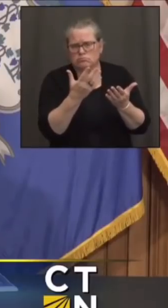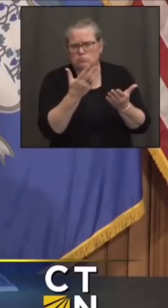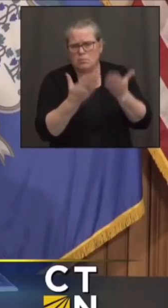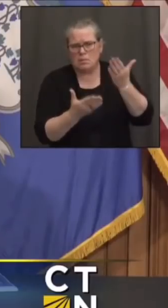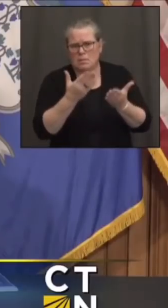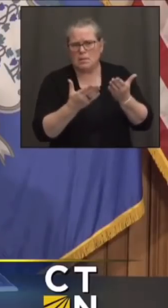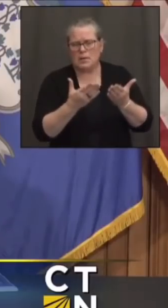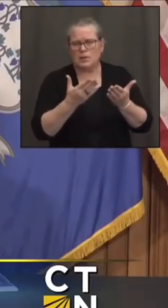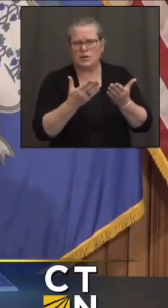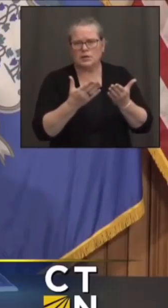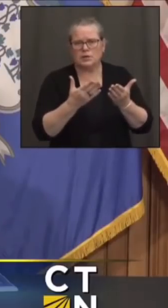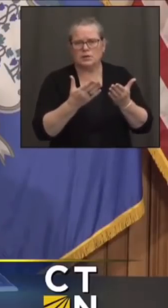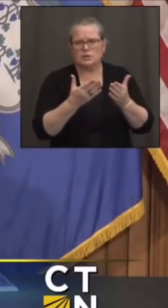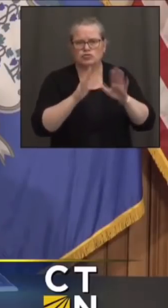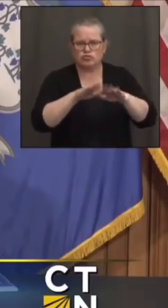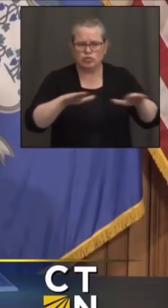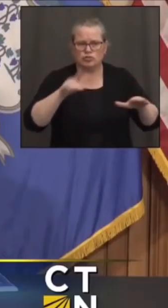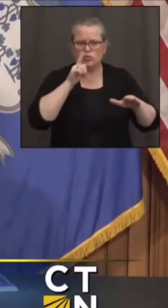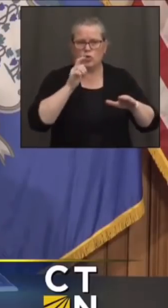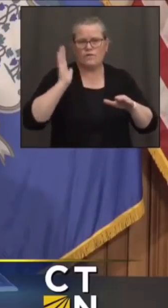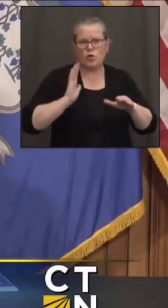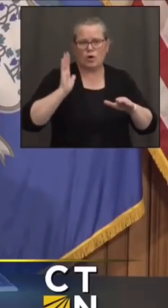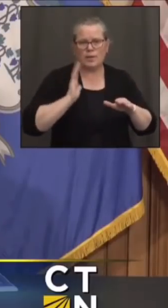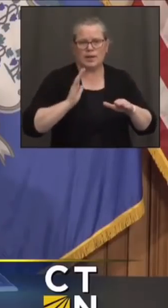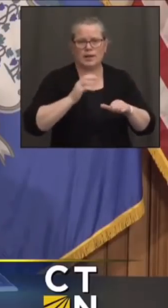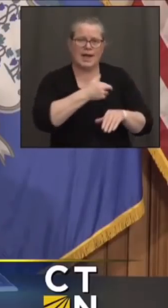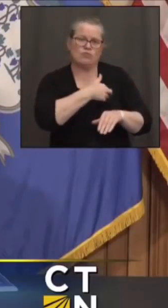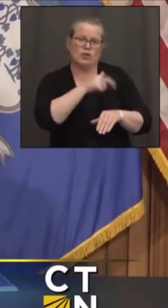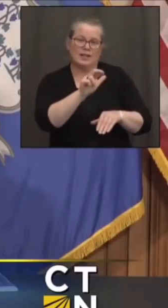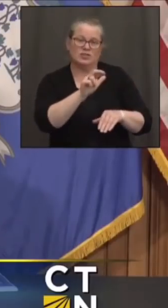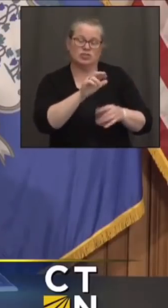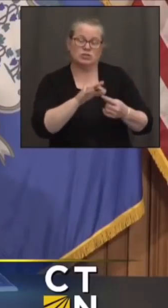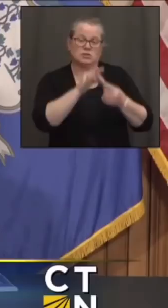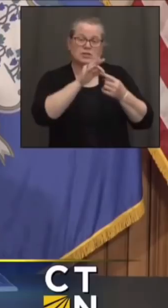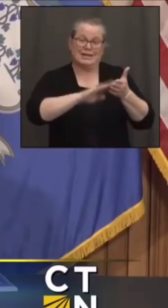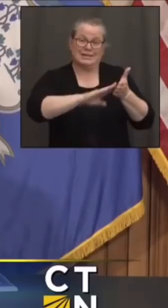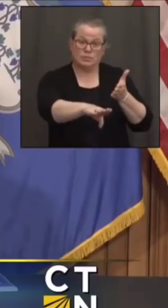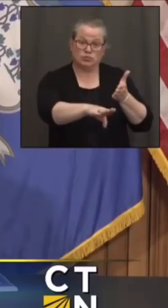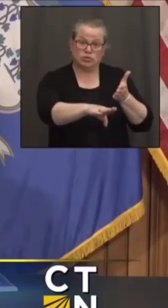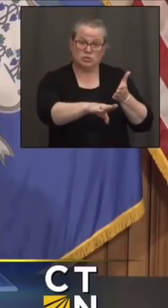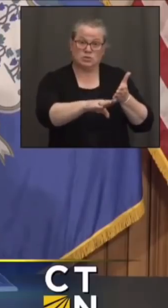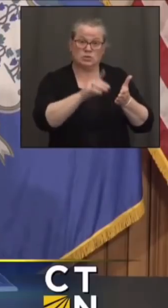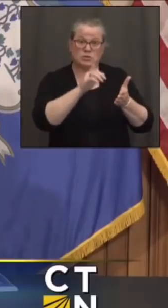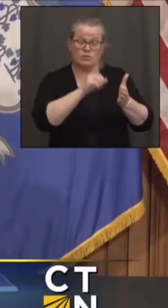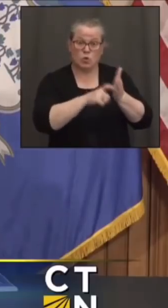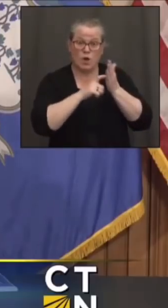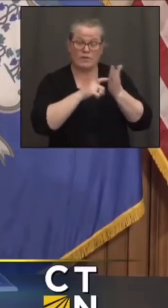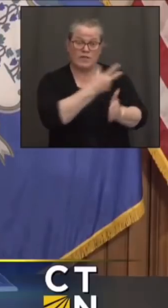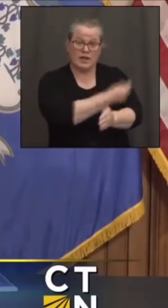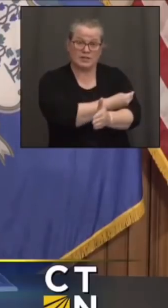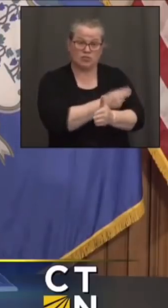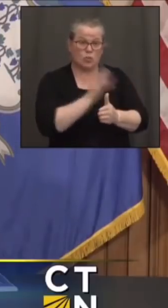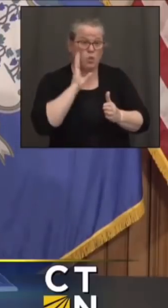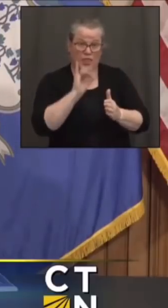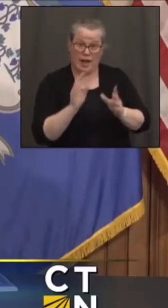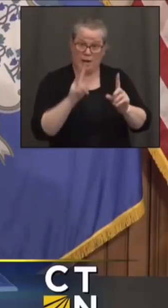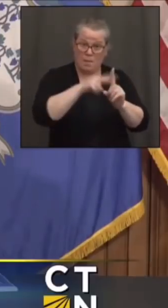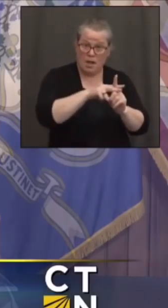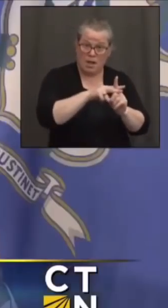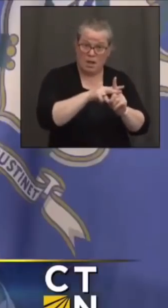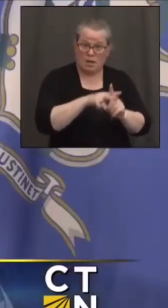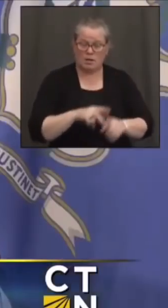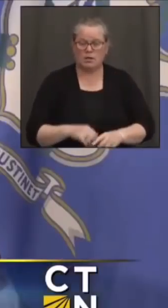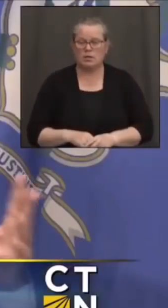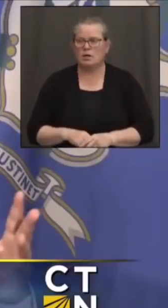who formerly had religious exemptions for required school vaccinations? I don't think it's going to be an